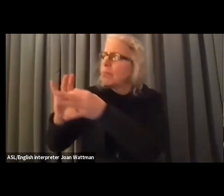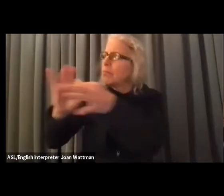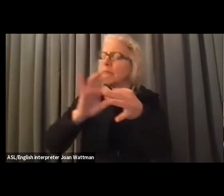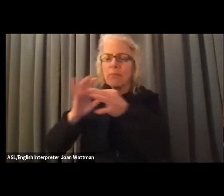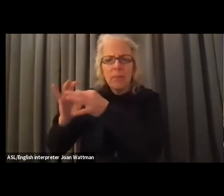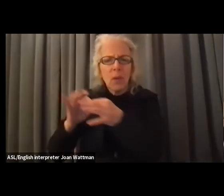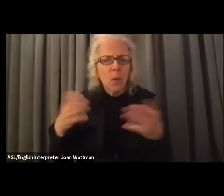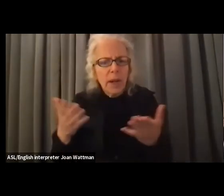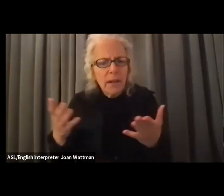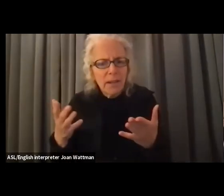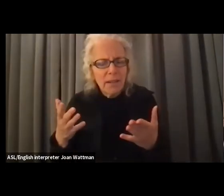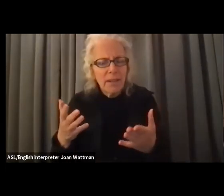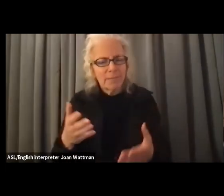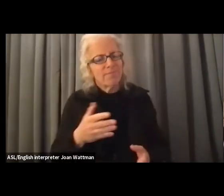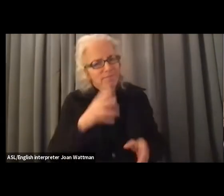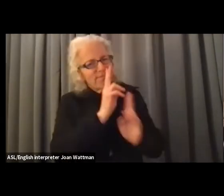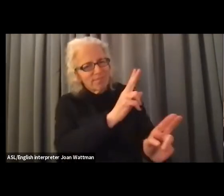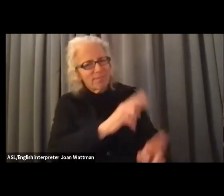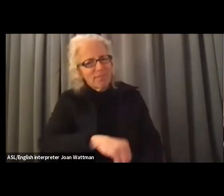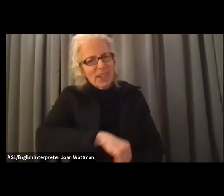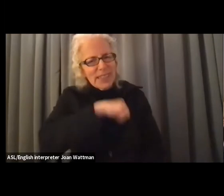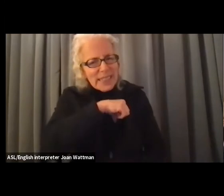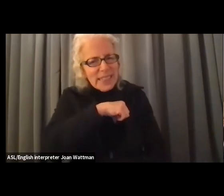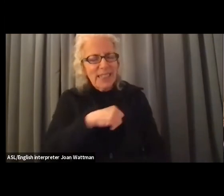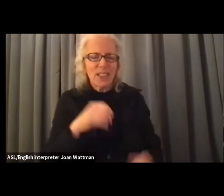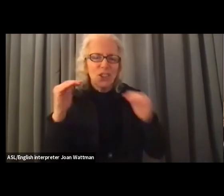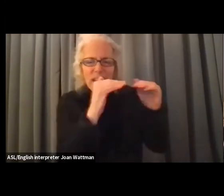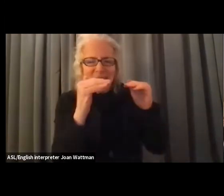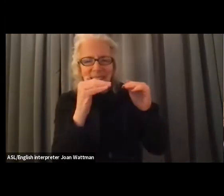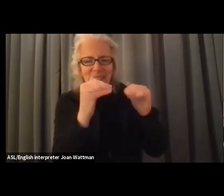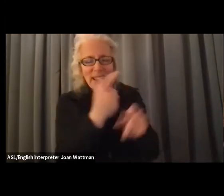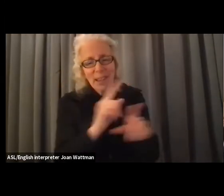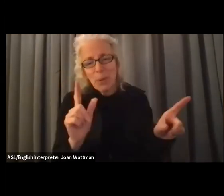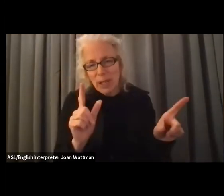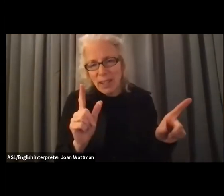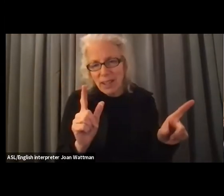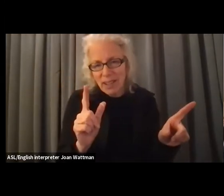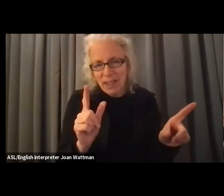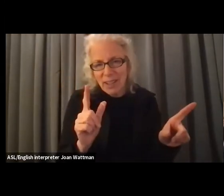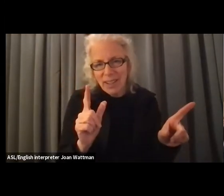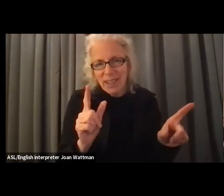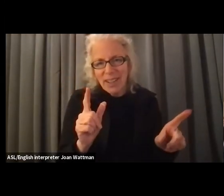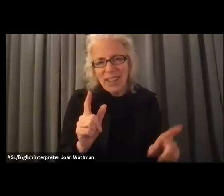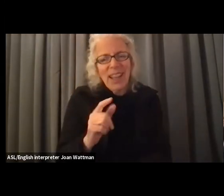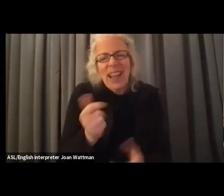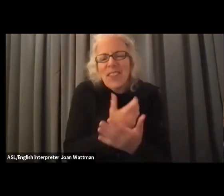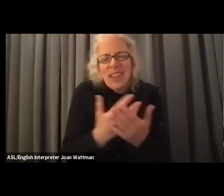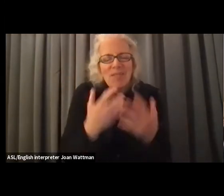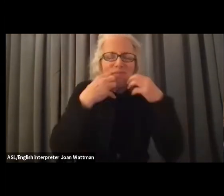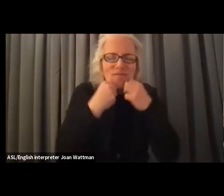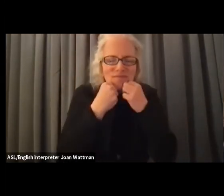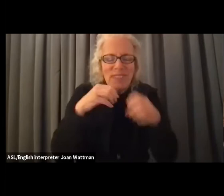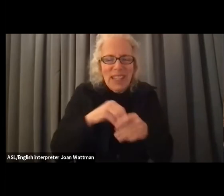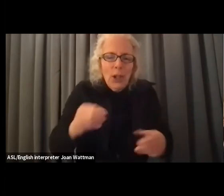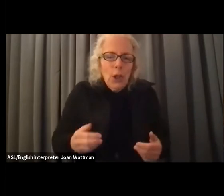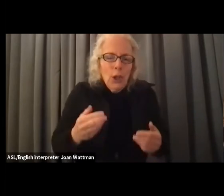shared belief in human dignity, justice, liberty, and all that is rich and precious in human